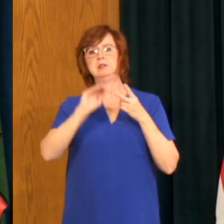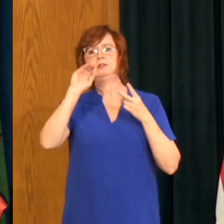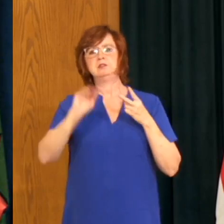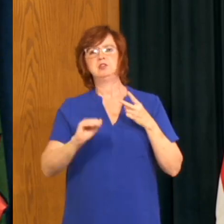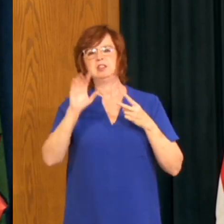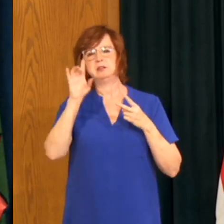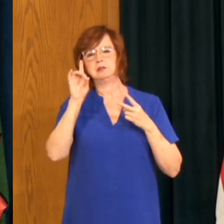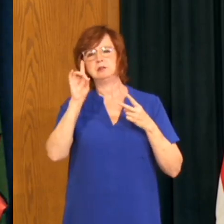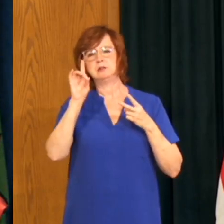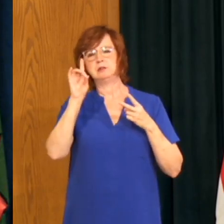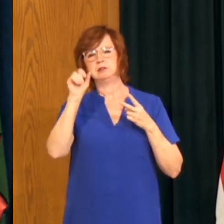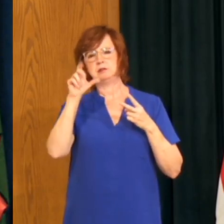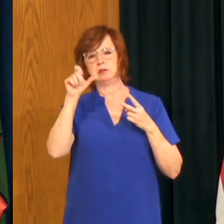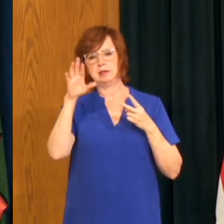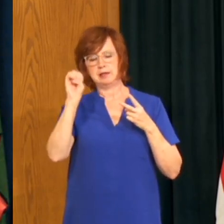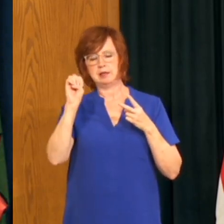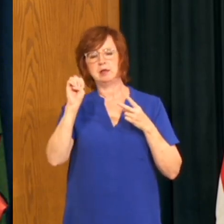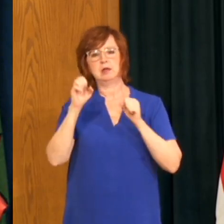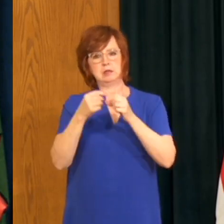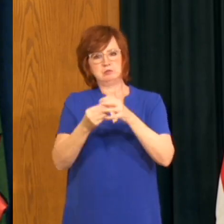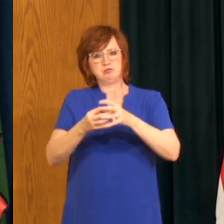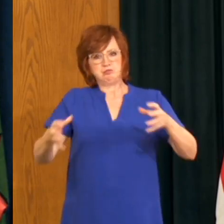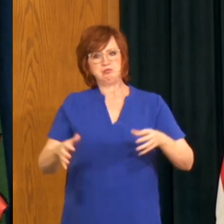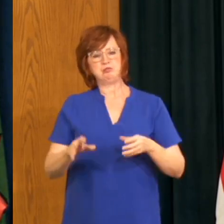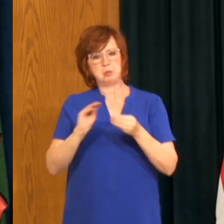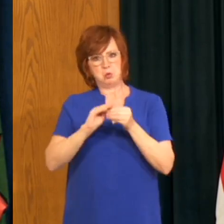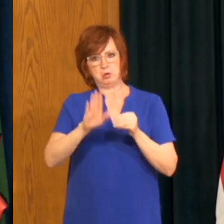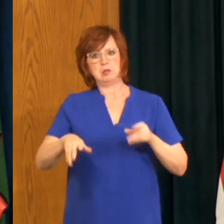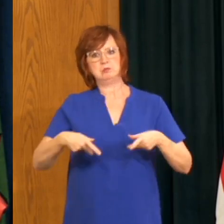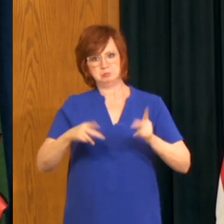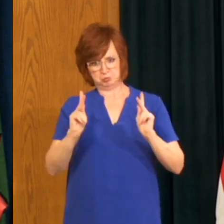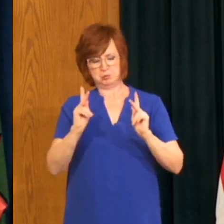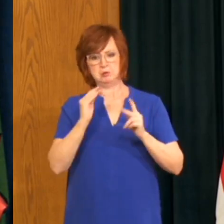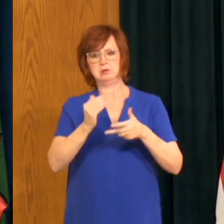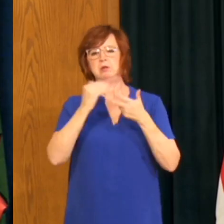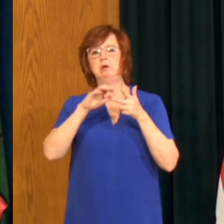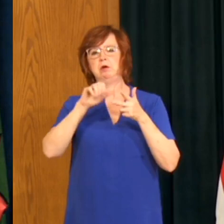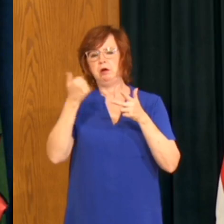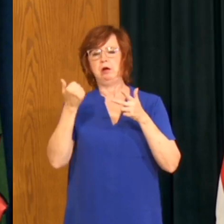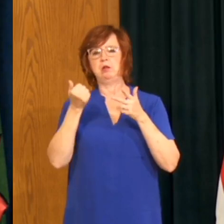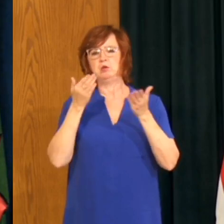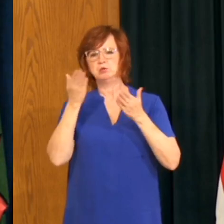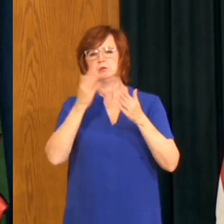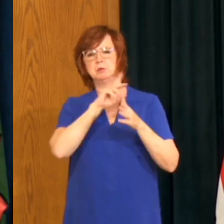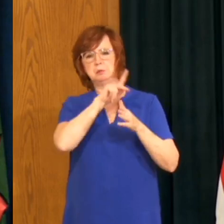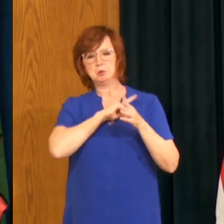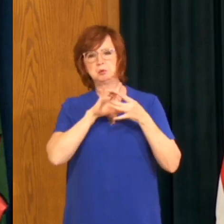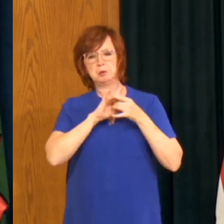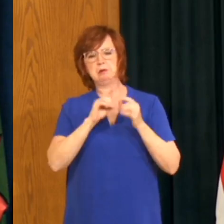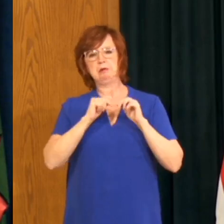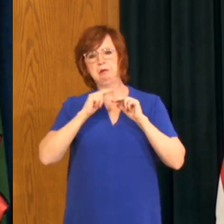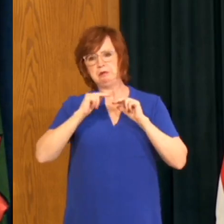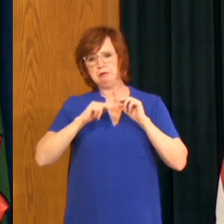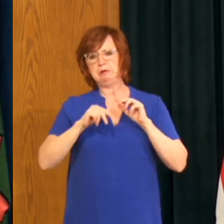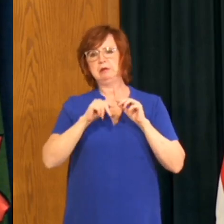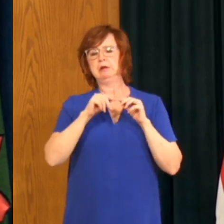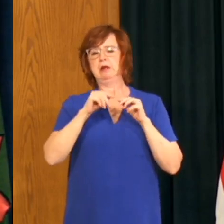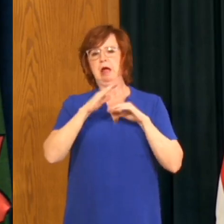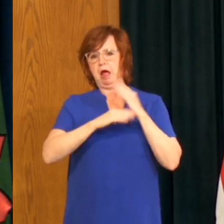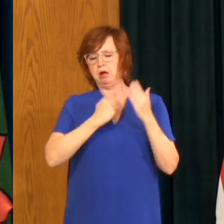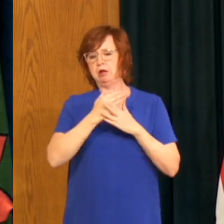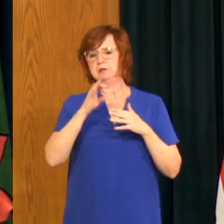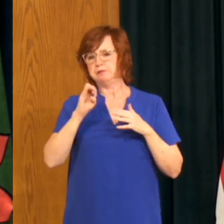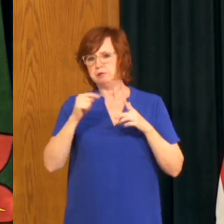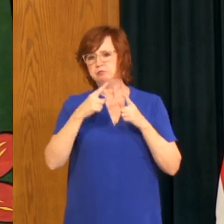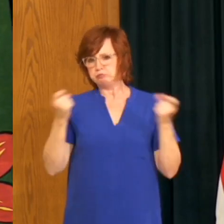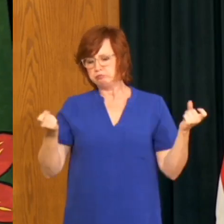childcare facilities will be able to expand their numbers, and remaining personal services will now be open. As of today, virtually